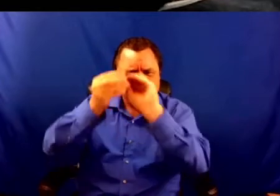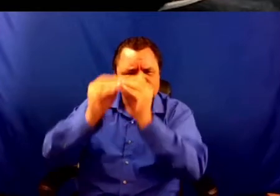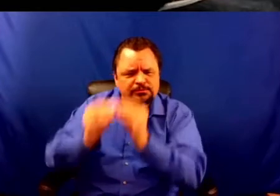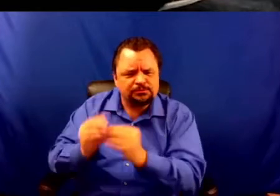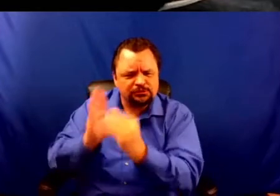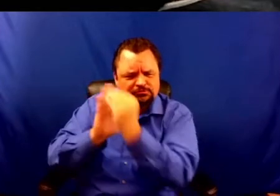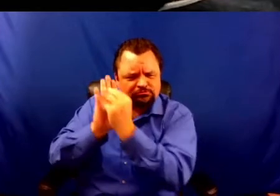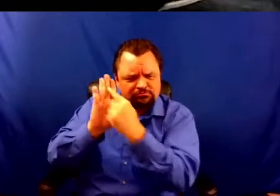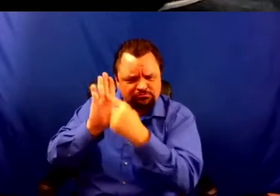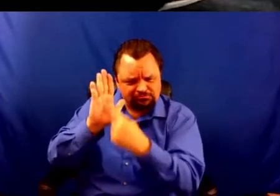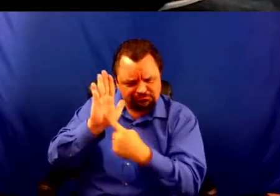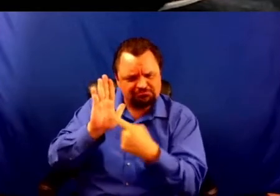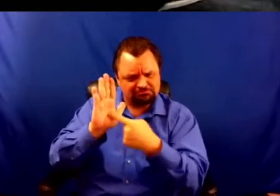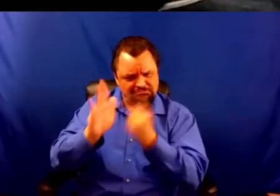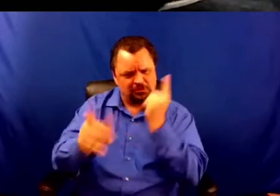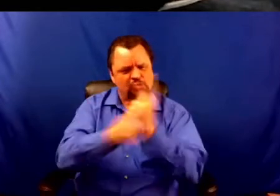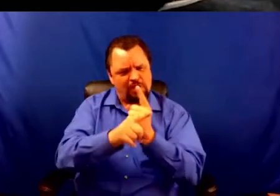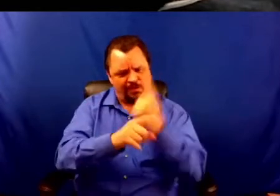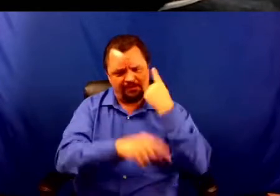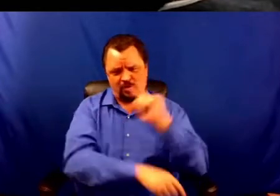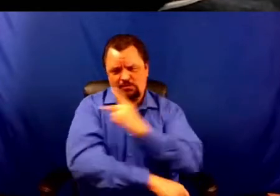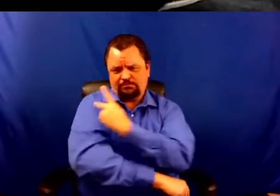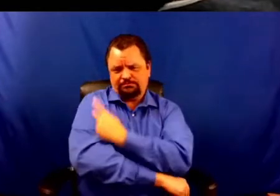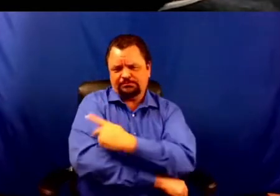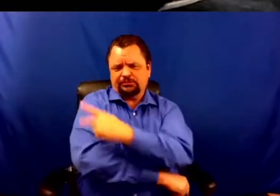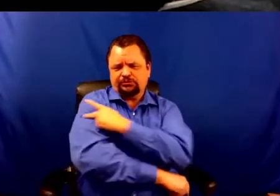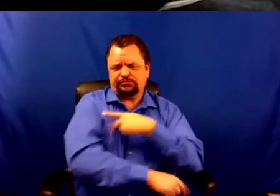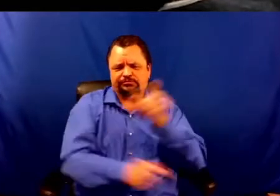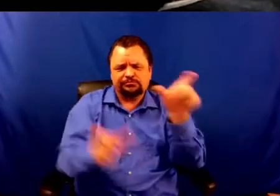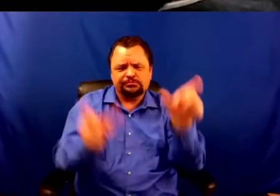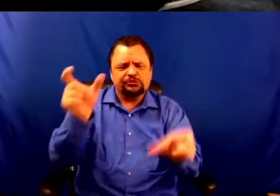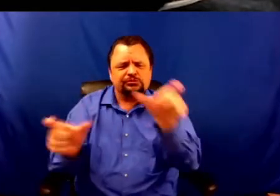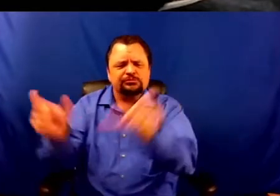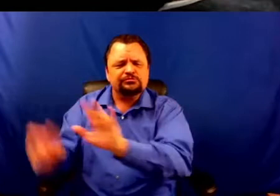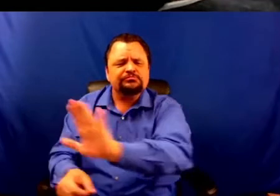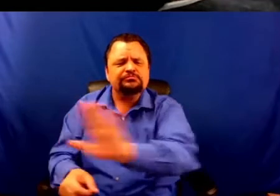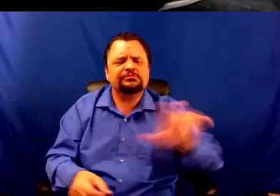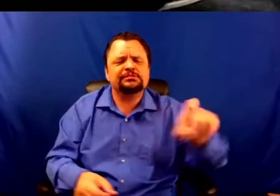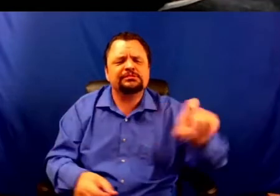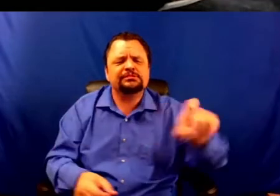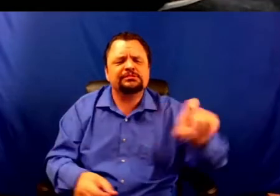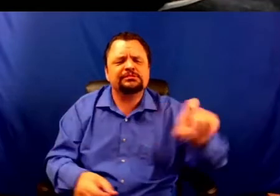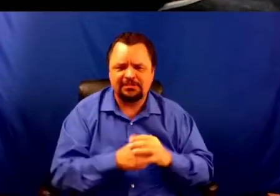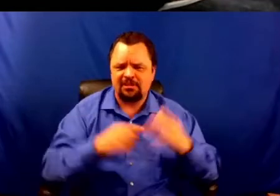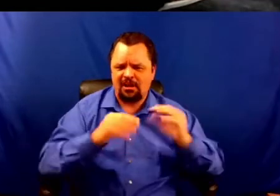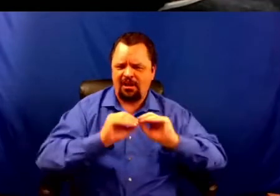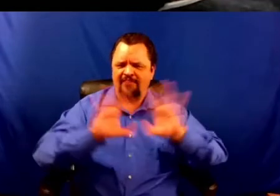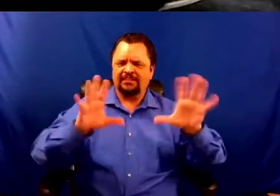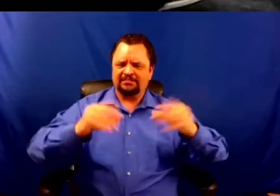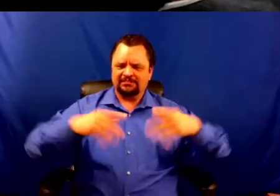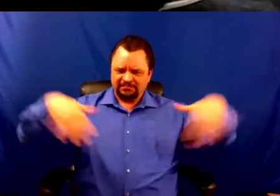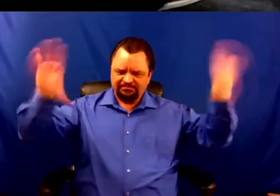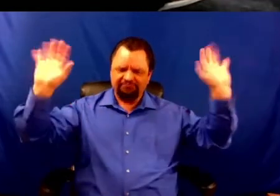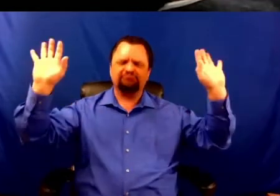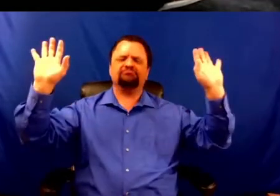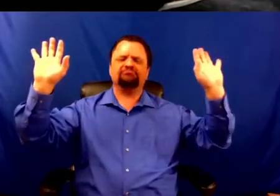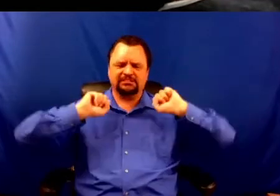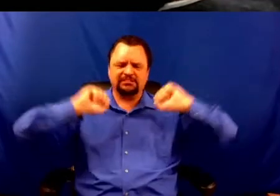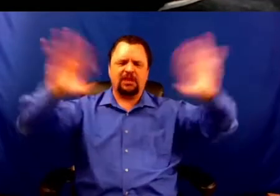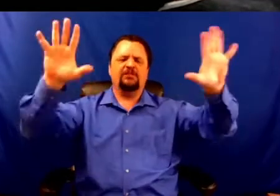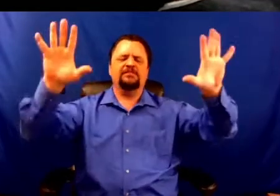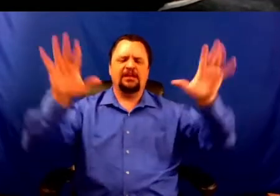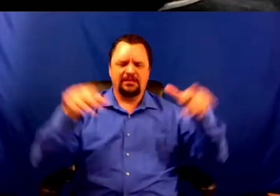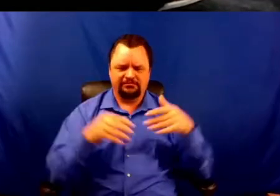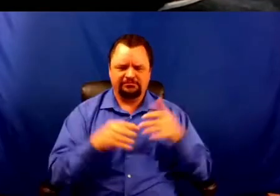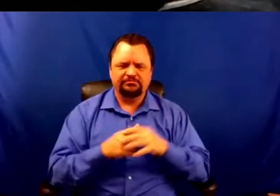So it's done. I mean, your proclamation's out there, it's done. So what I would ask my fellow board members, including